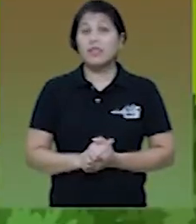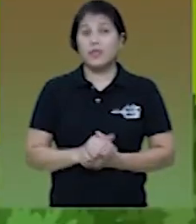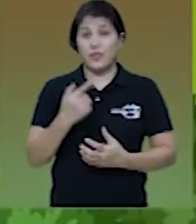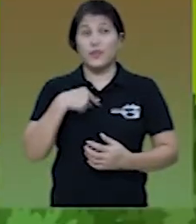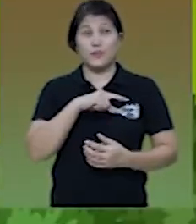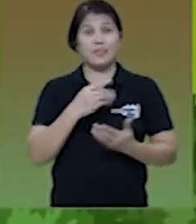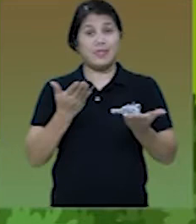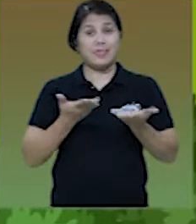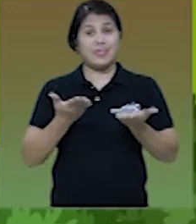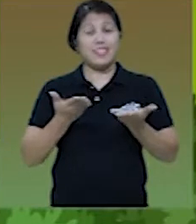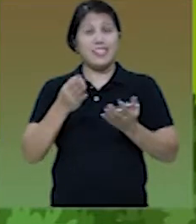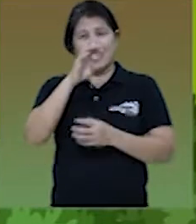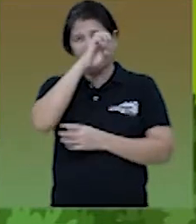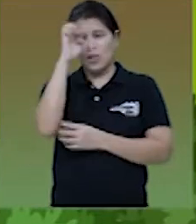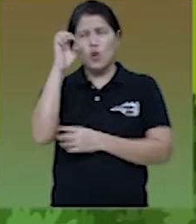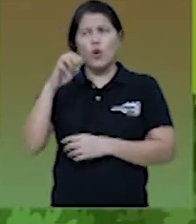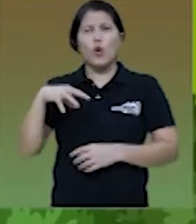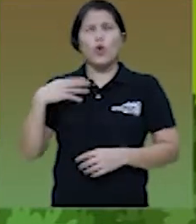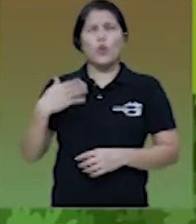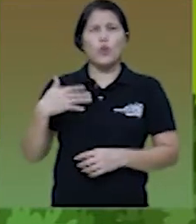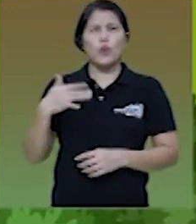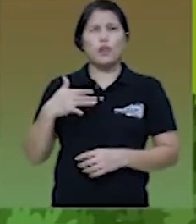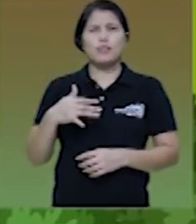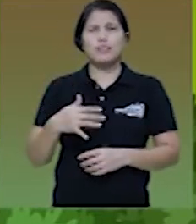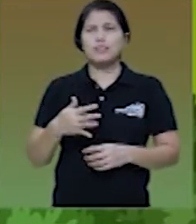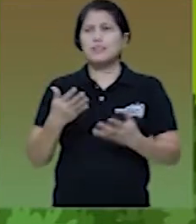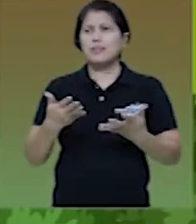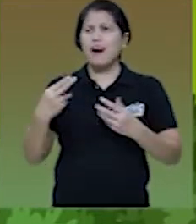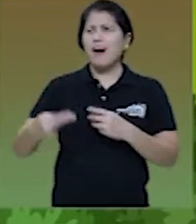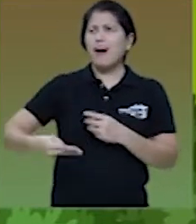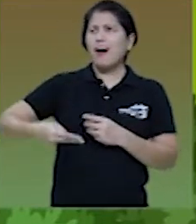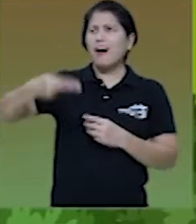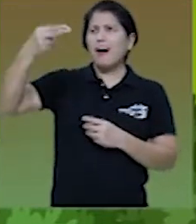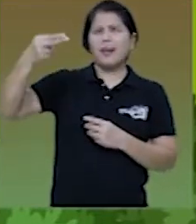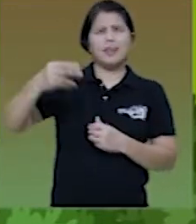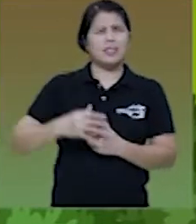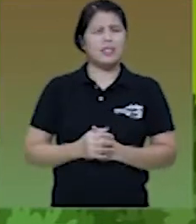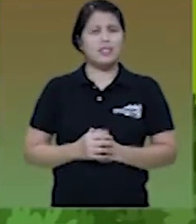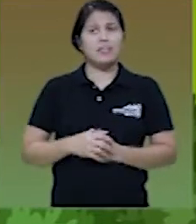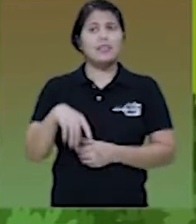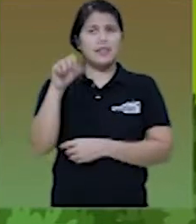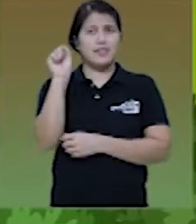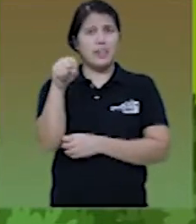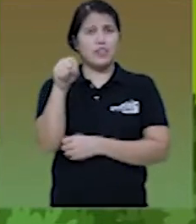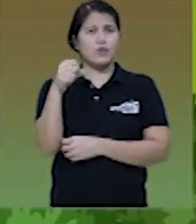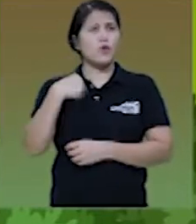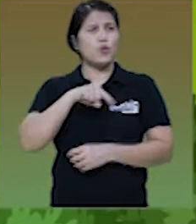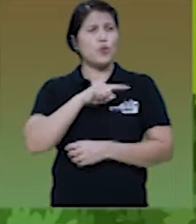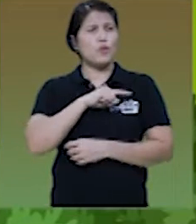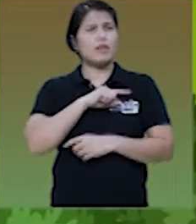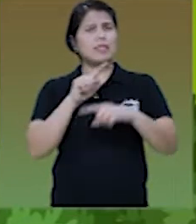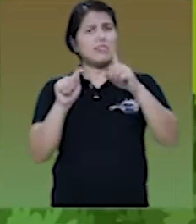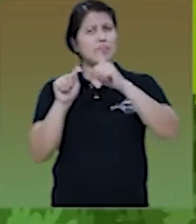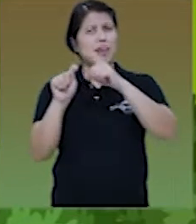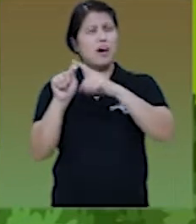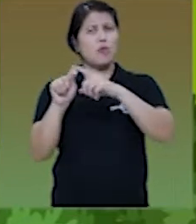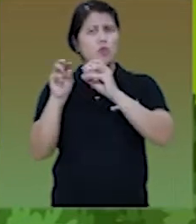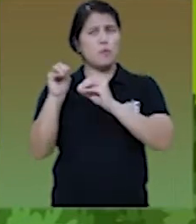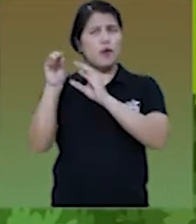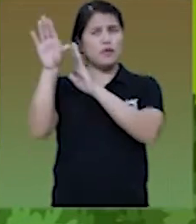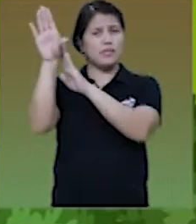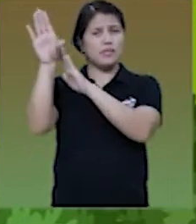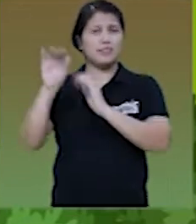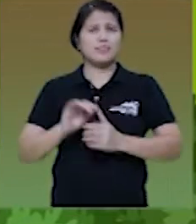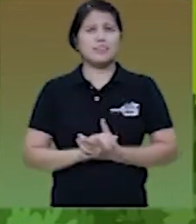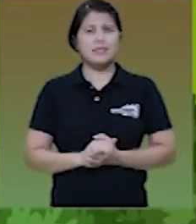Here we are, Eliz. Ooh, this place is so high! Yes, we are on the top of the